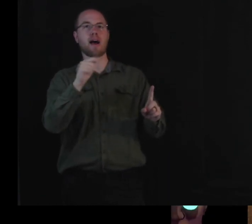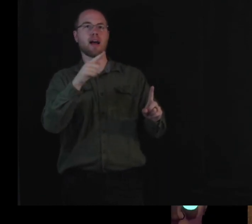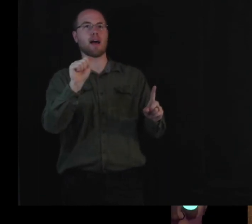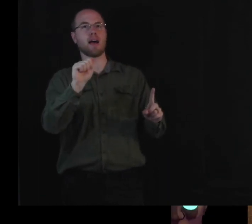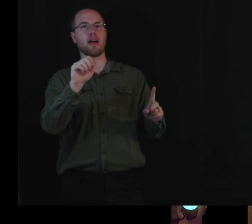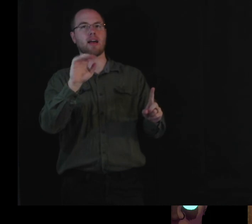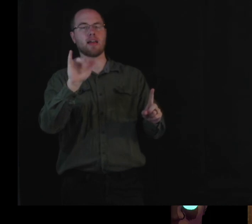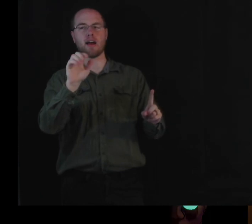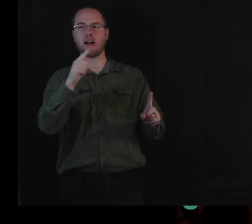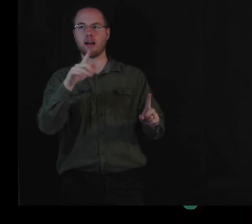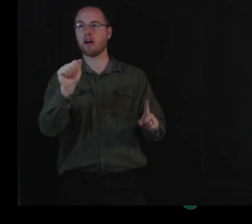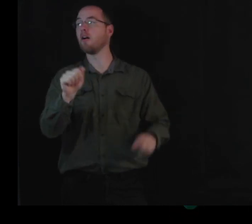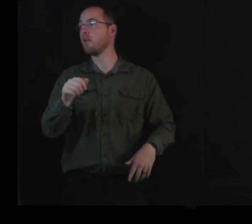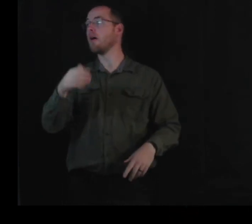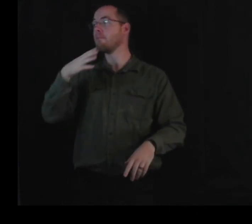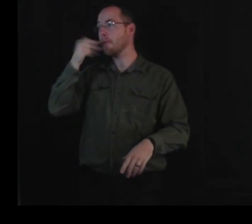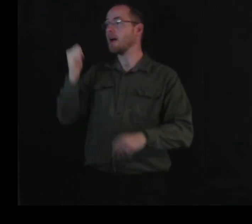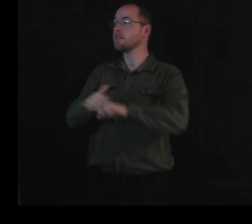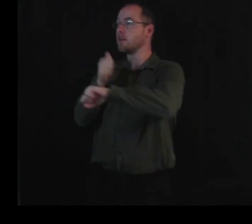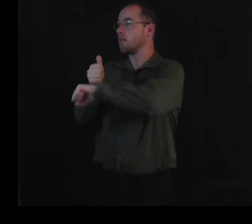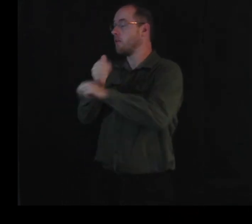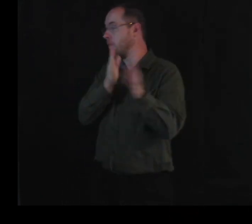often go awry.